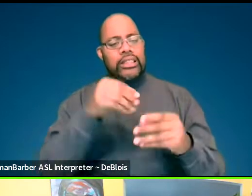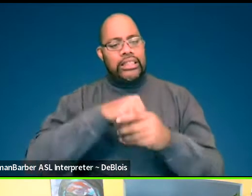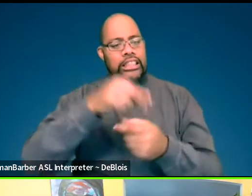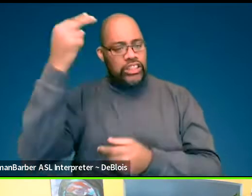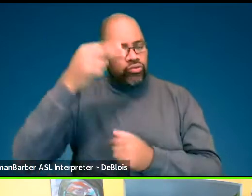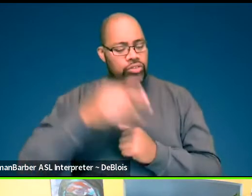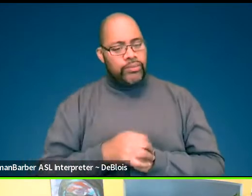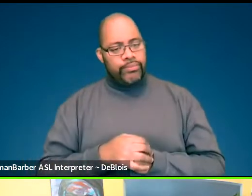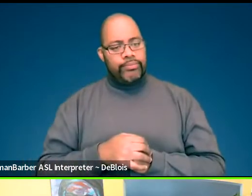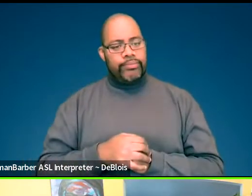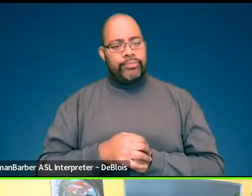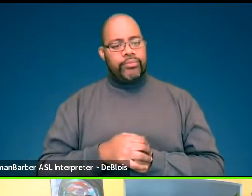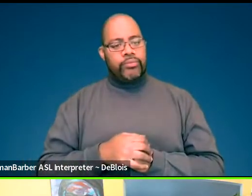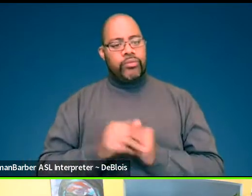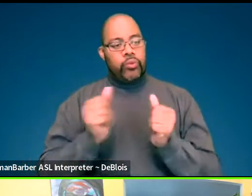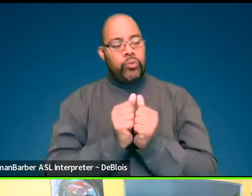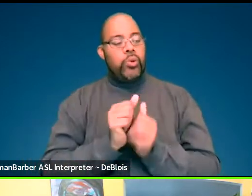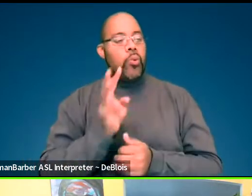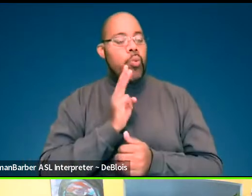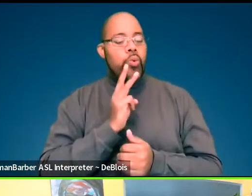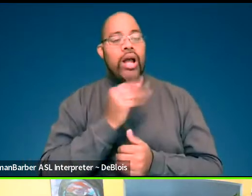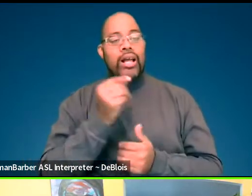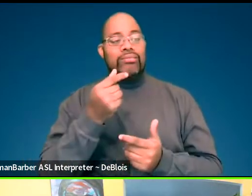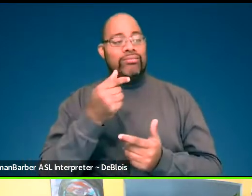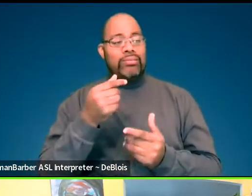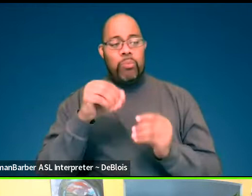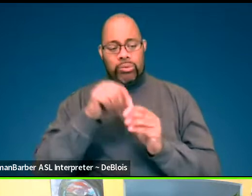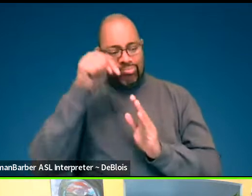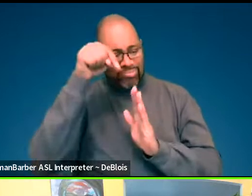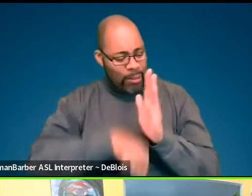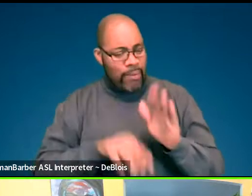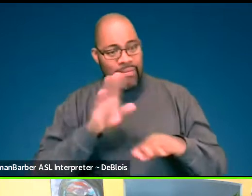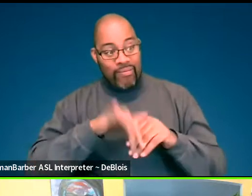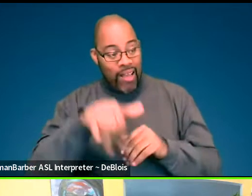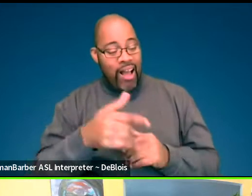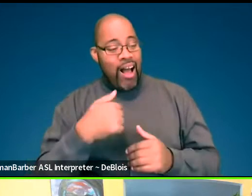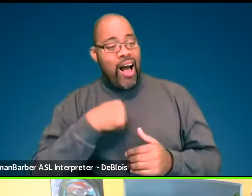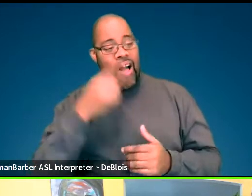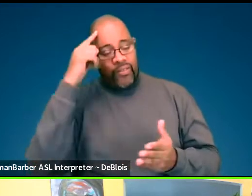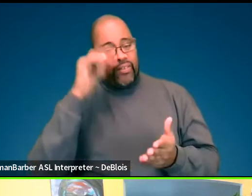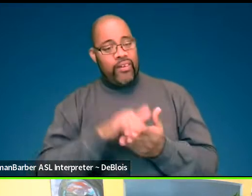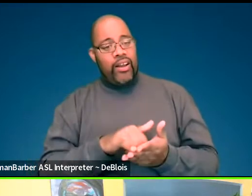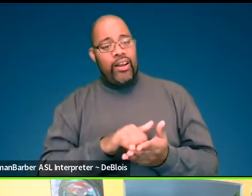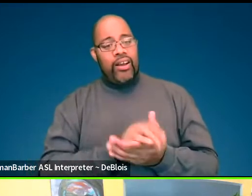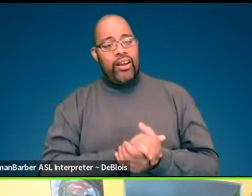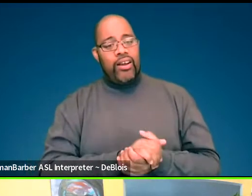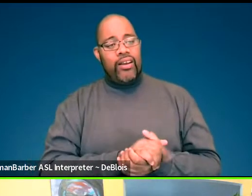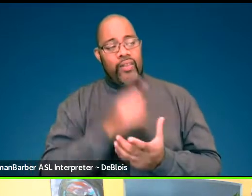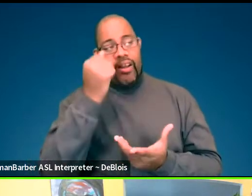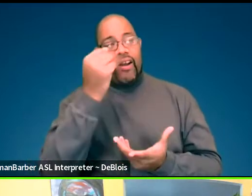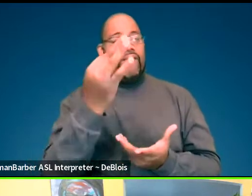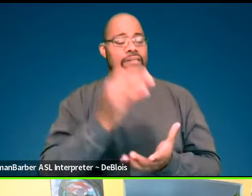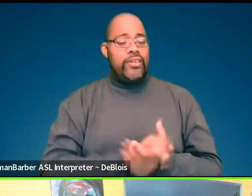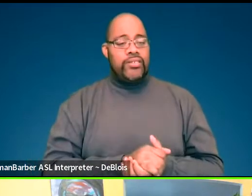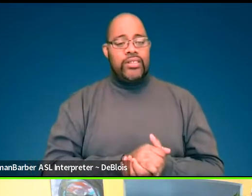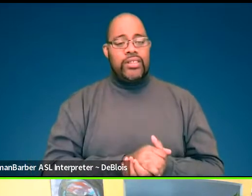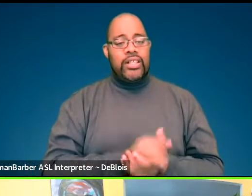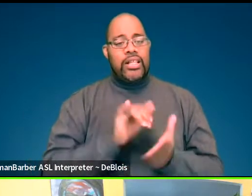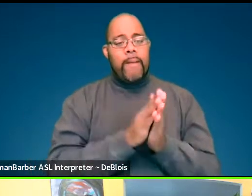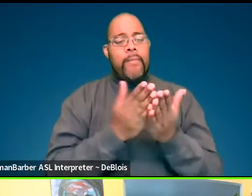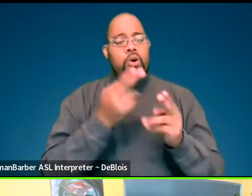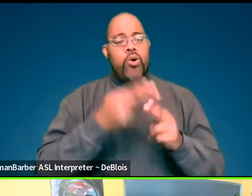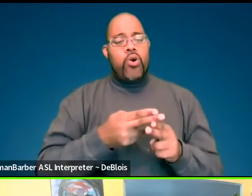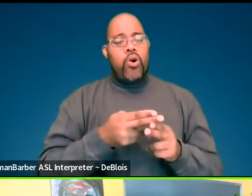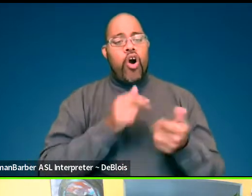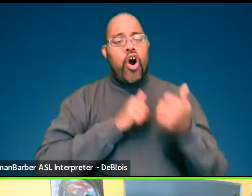history with water. And even deeper than that, I think of this book called